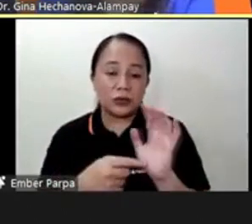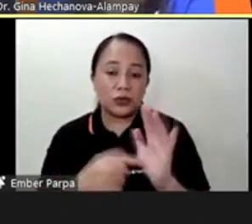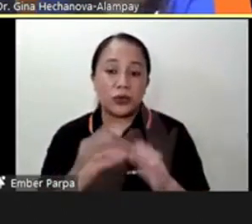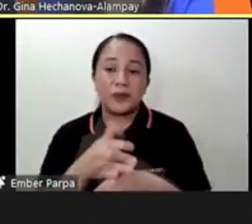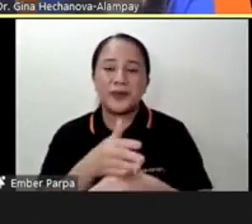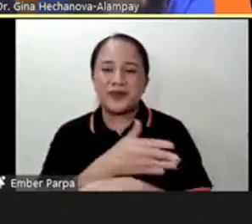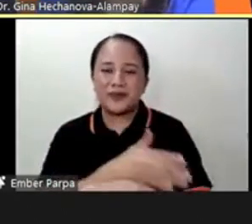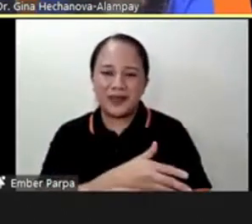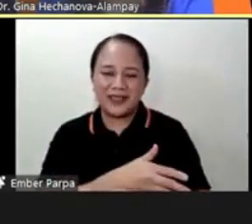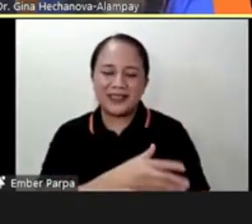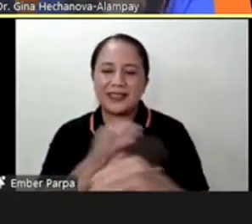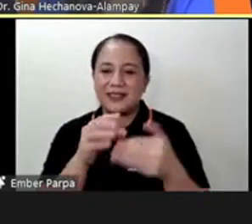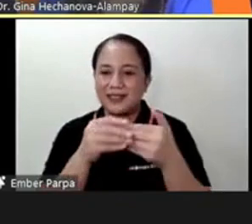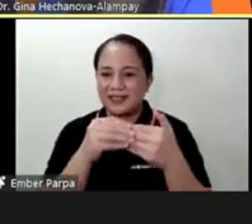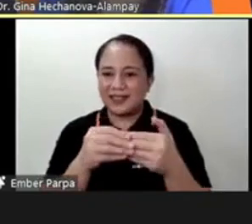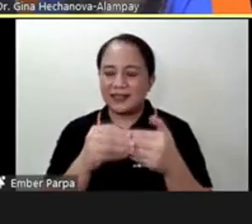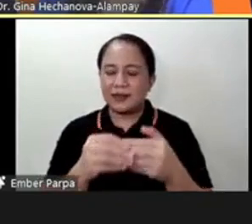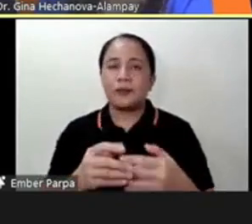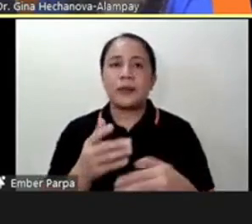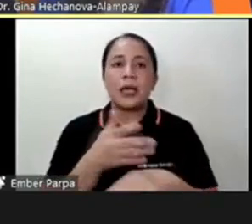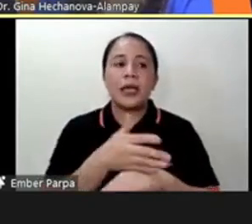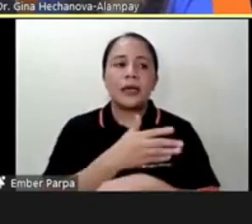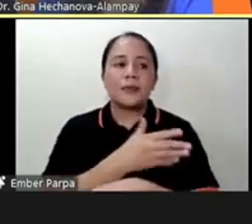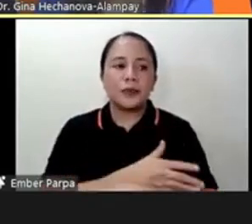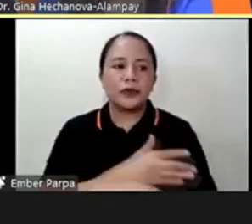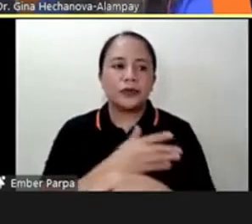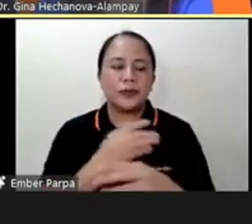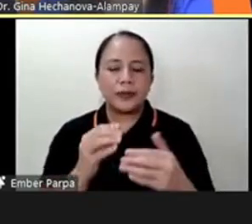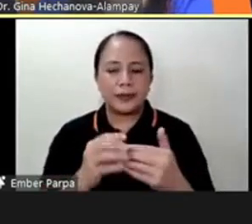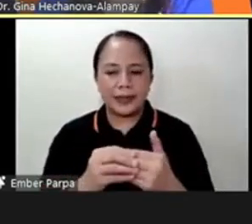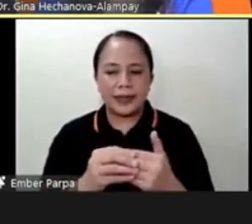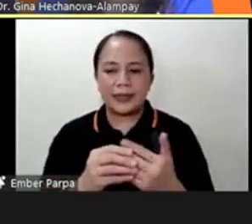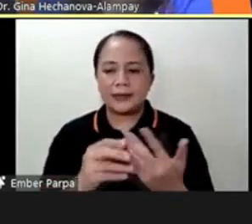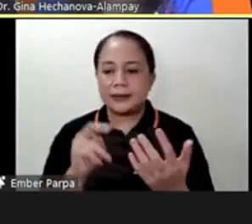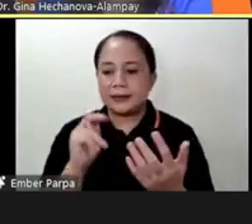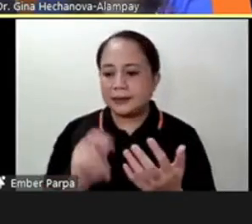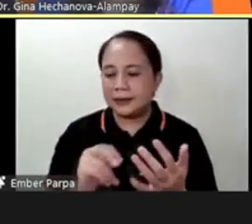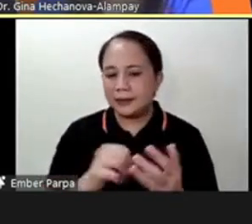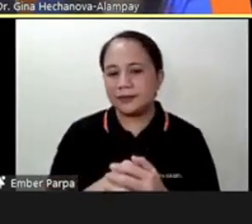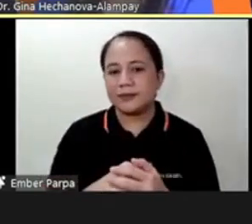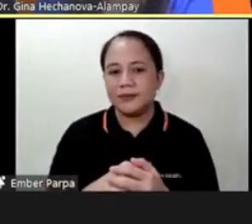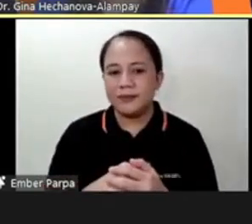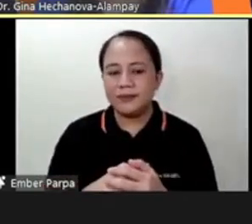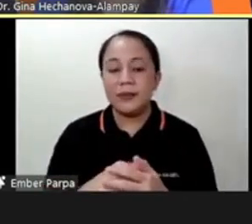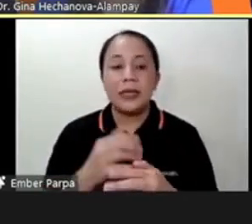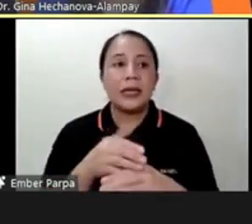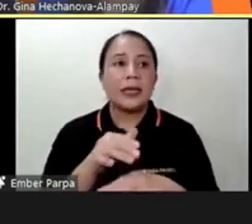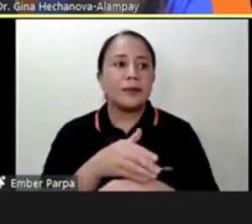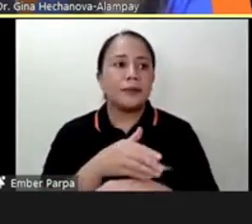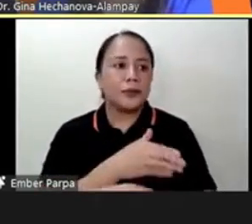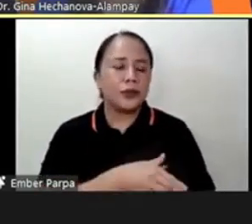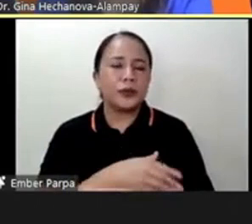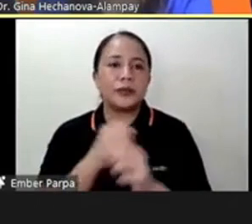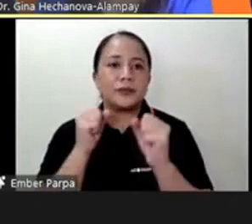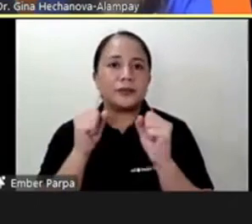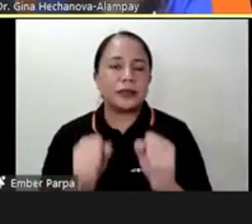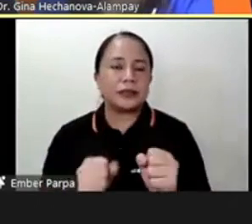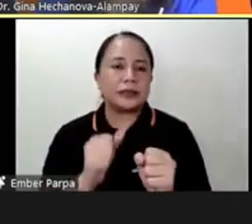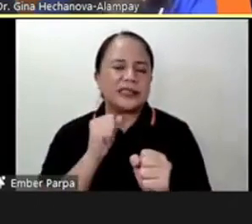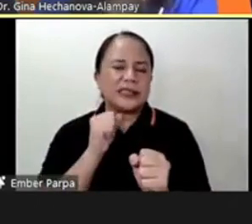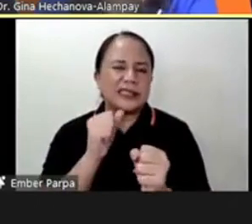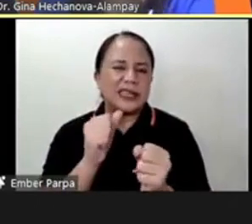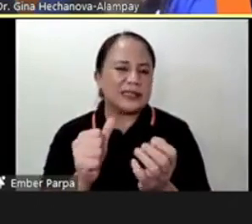improvements in resilience, improvements in well-being, improvements in the ability to not